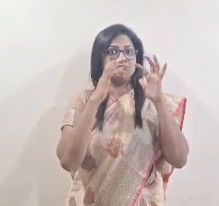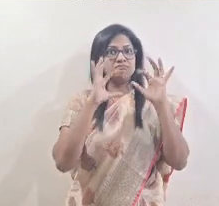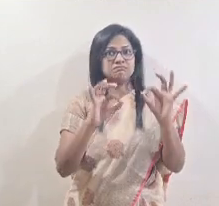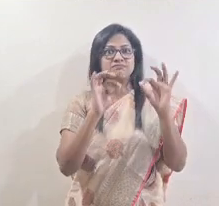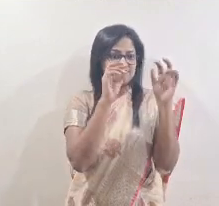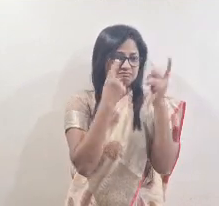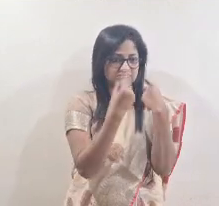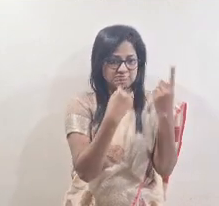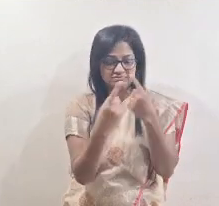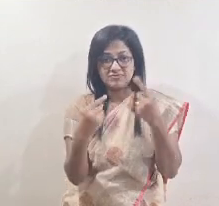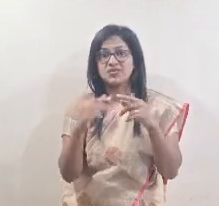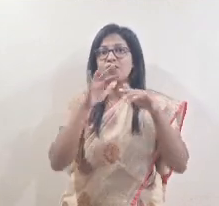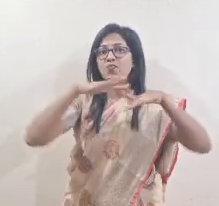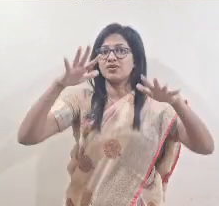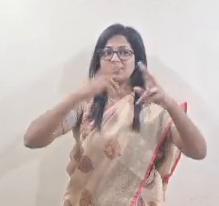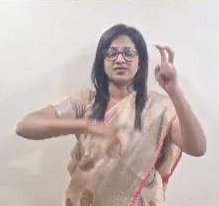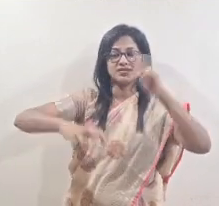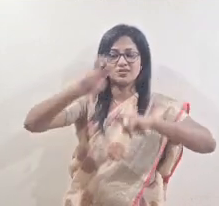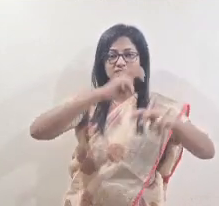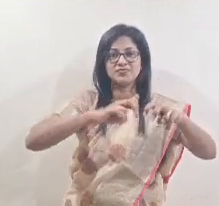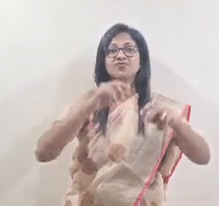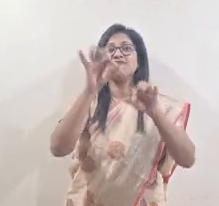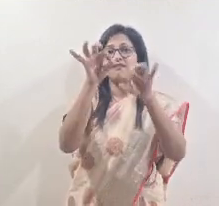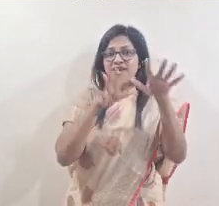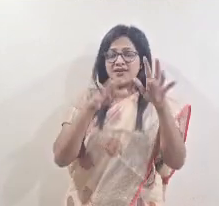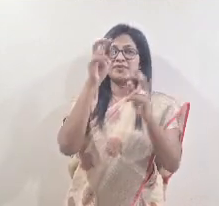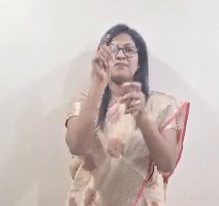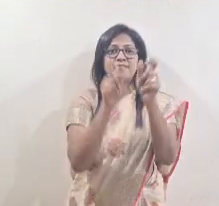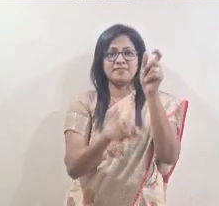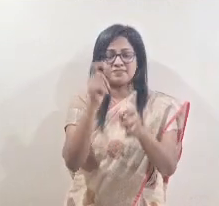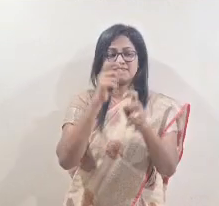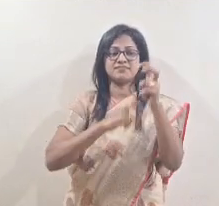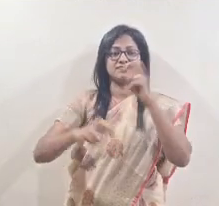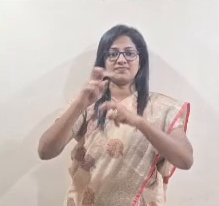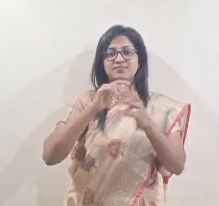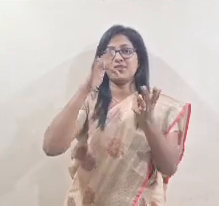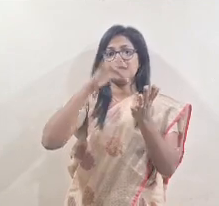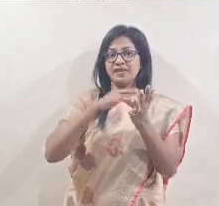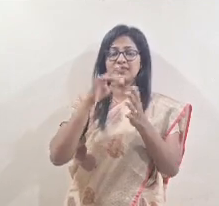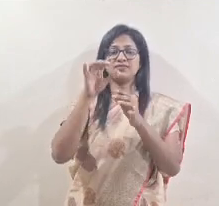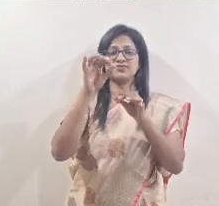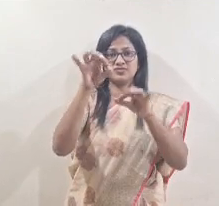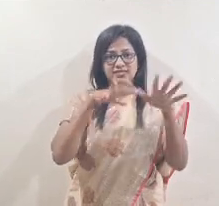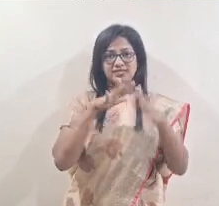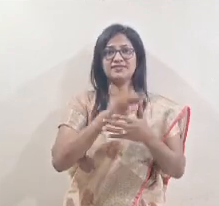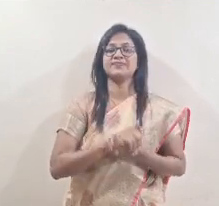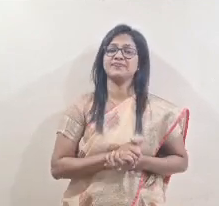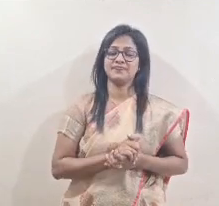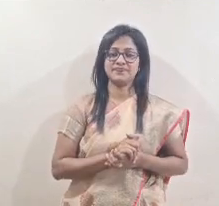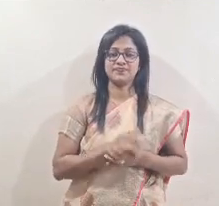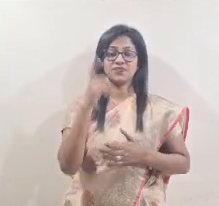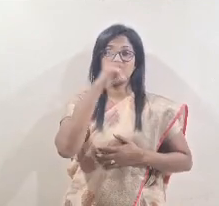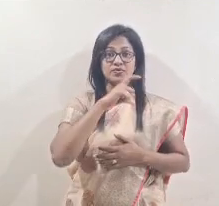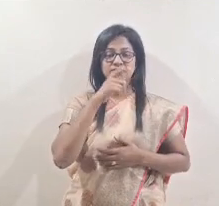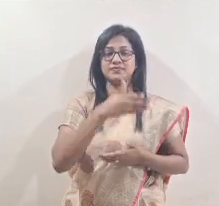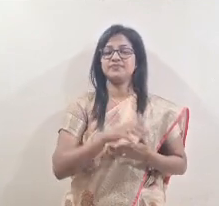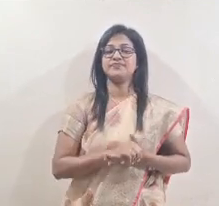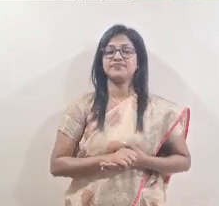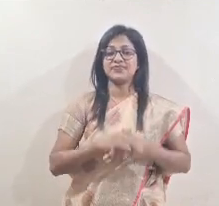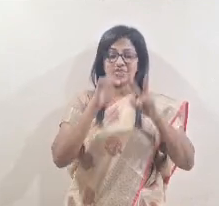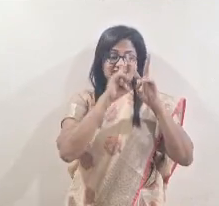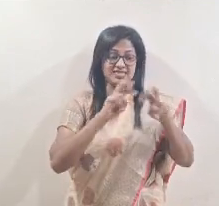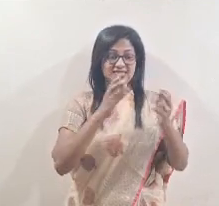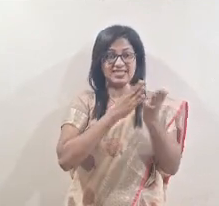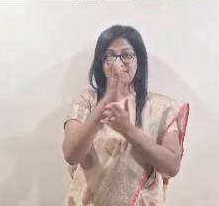the use of water transport as a service for urban passenger transport in the city of Kochi. The study methodology that